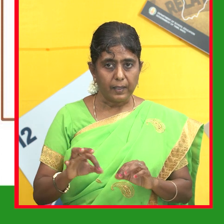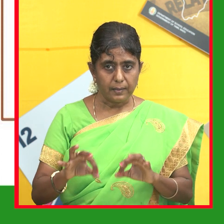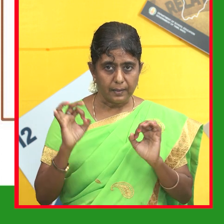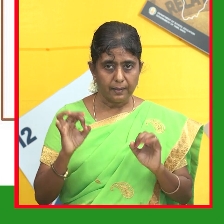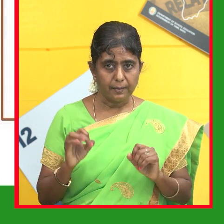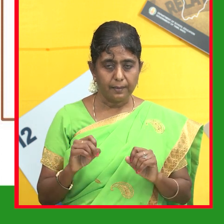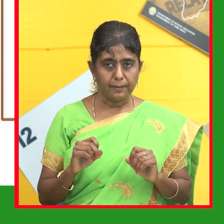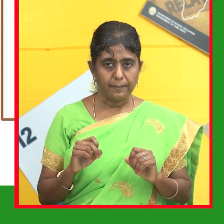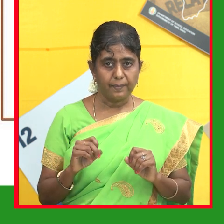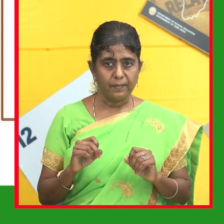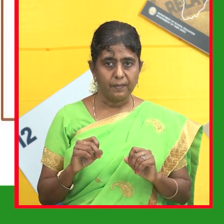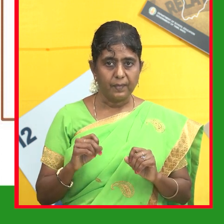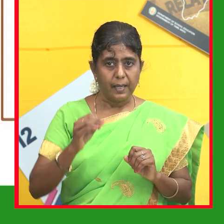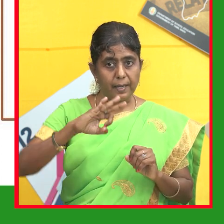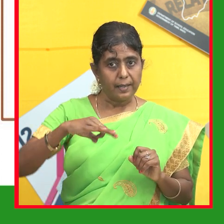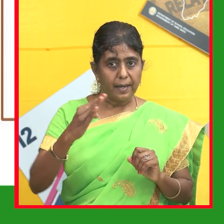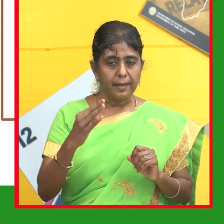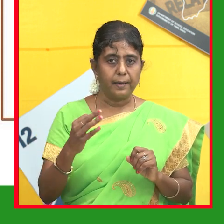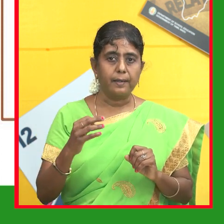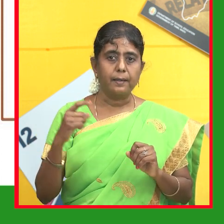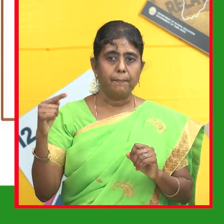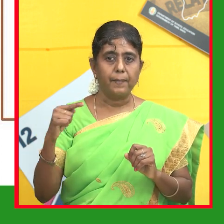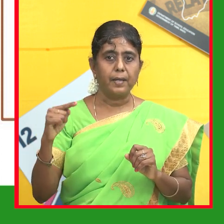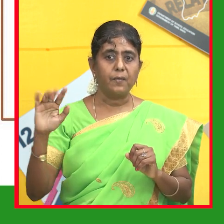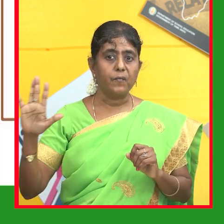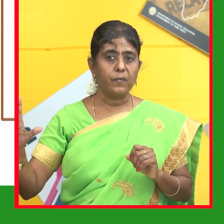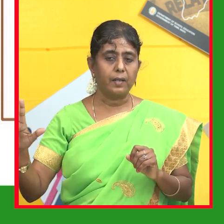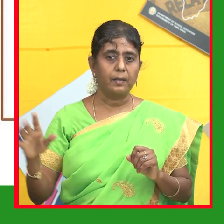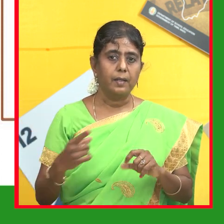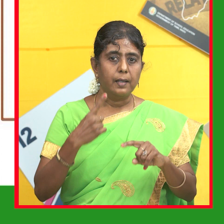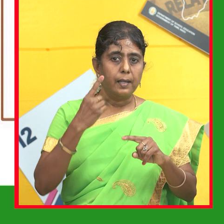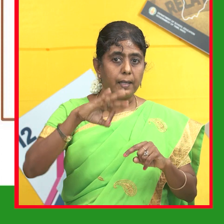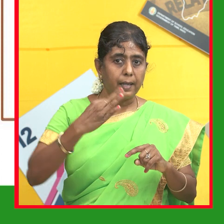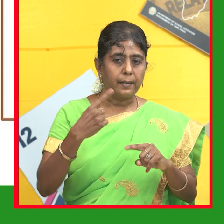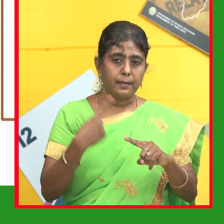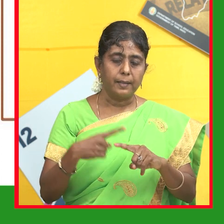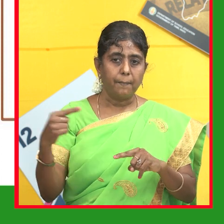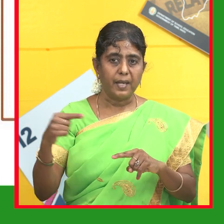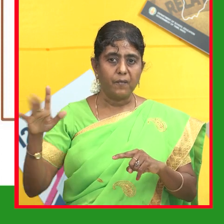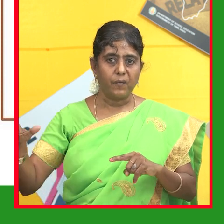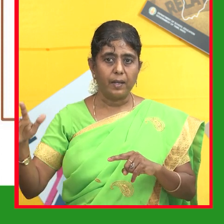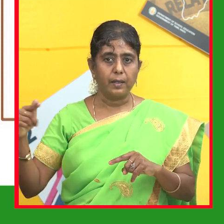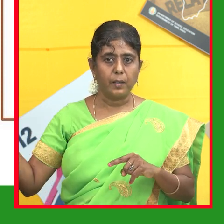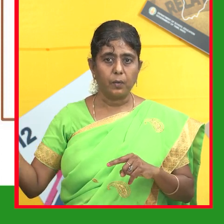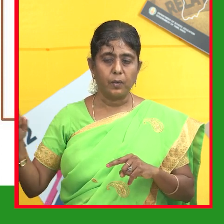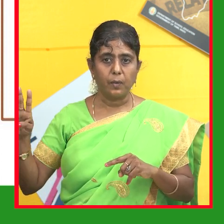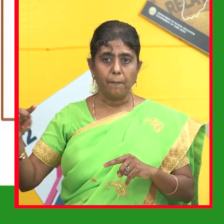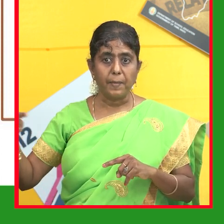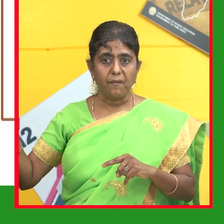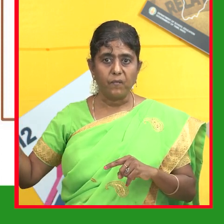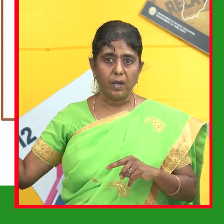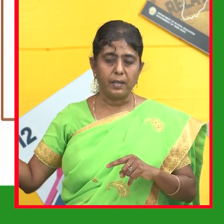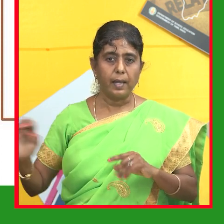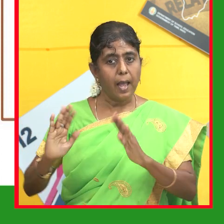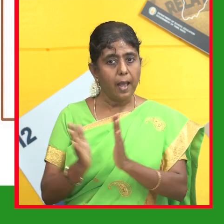select 8 and minus 5. 8 into minus 5 is minus 40. When we add 8